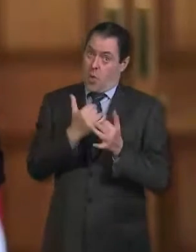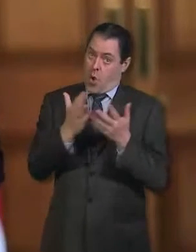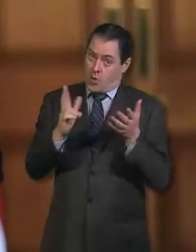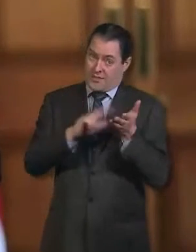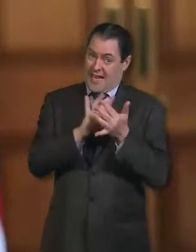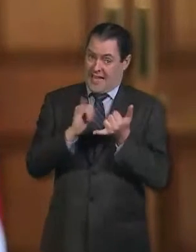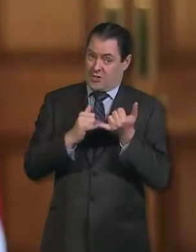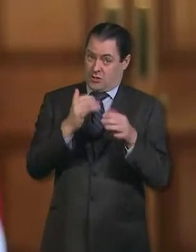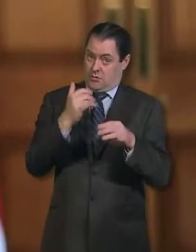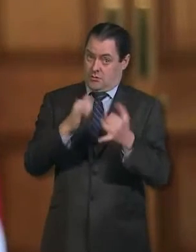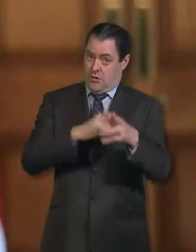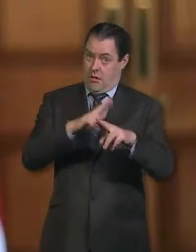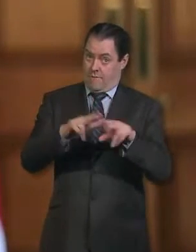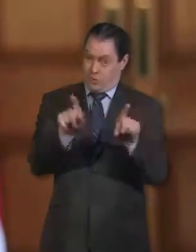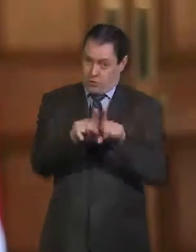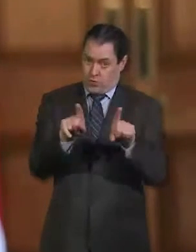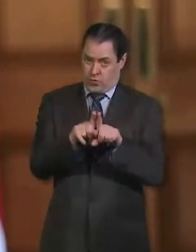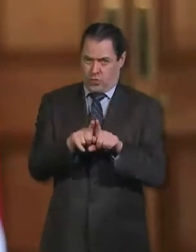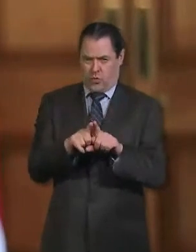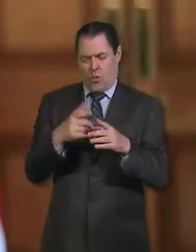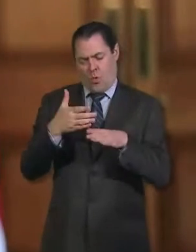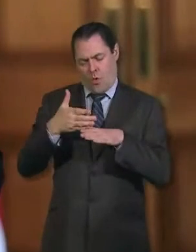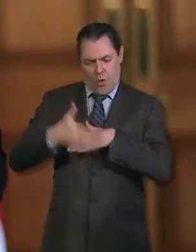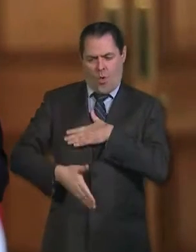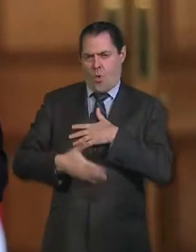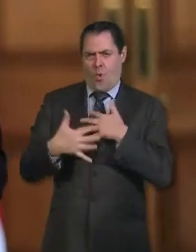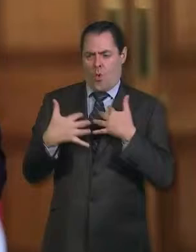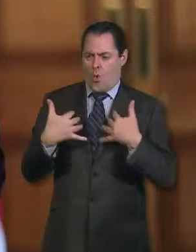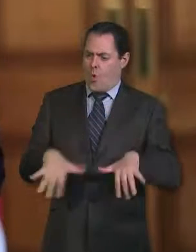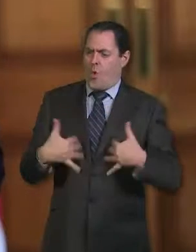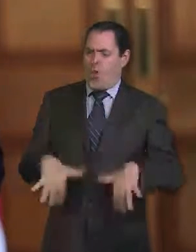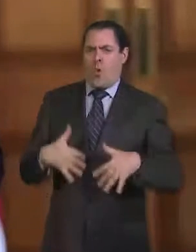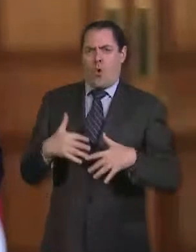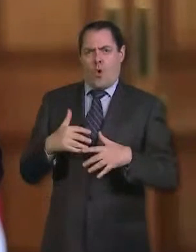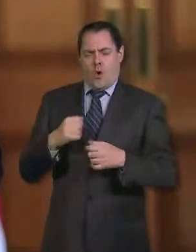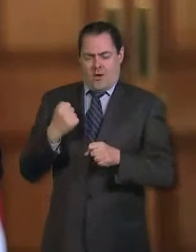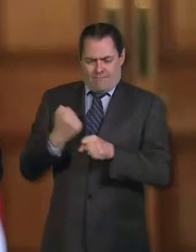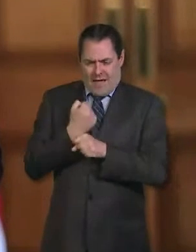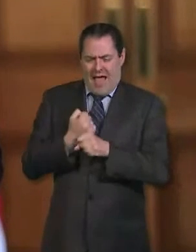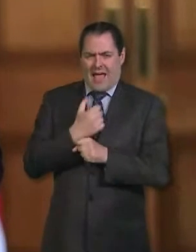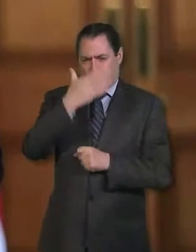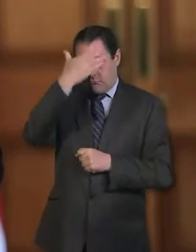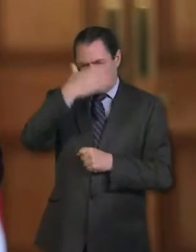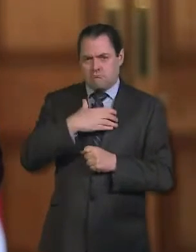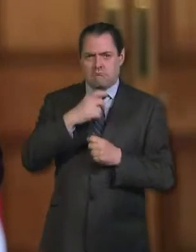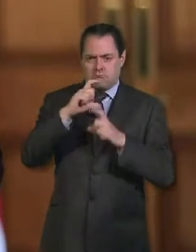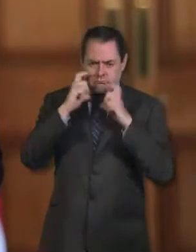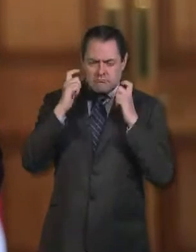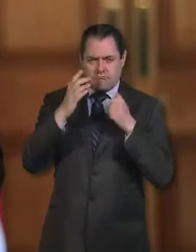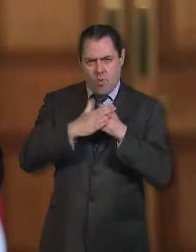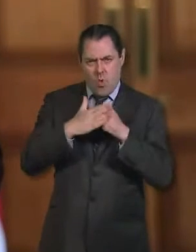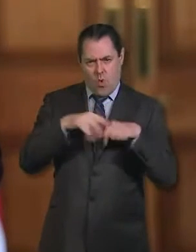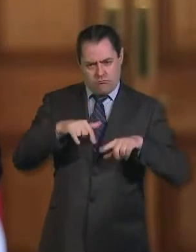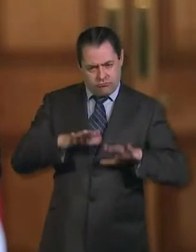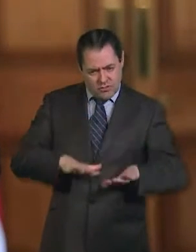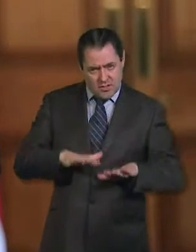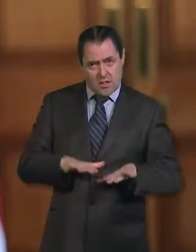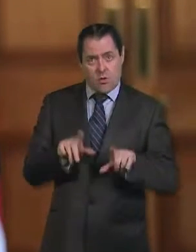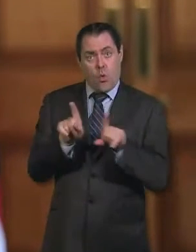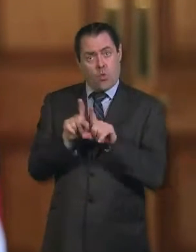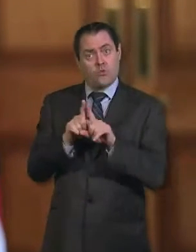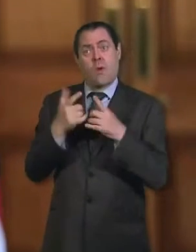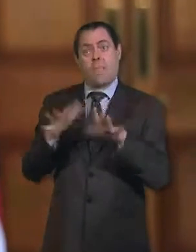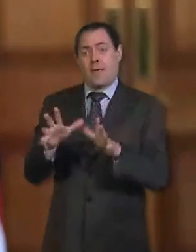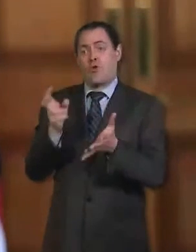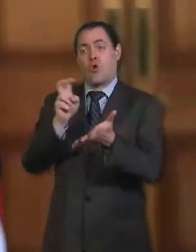mammoth effort. We've ramped up domestic production. I can announce that we have now signed contracts to manufacture 2